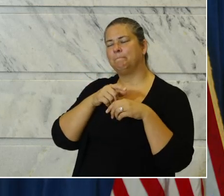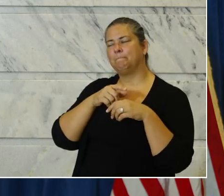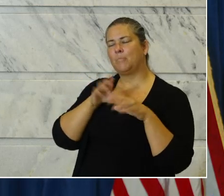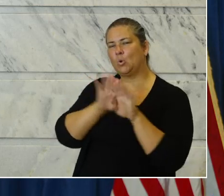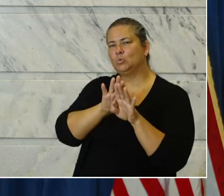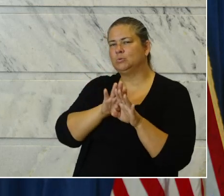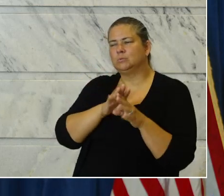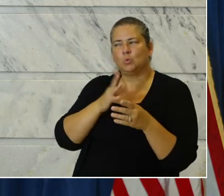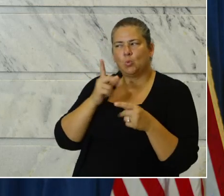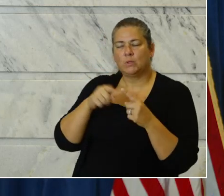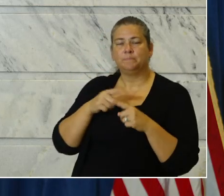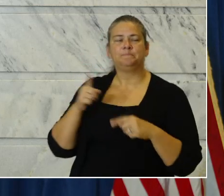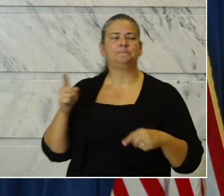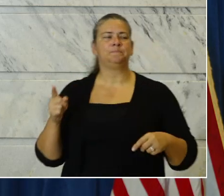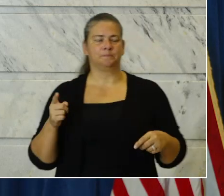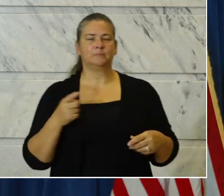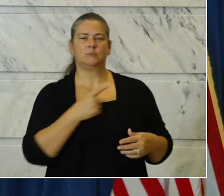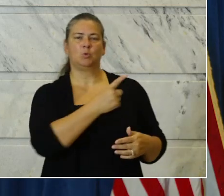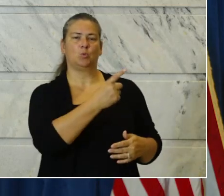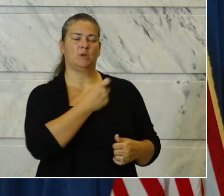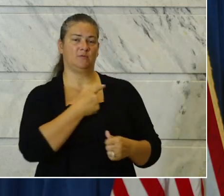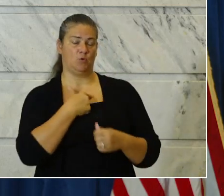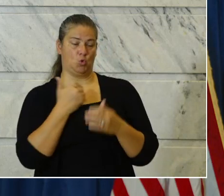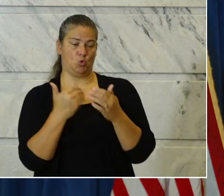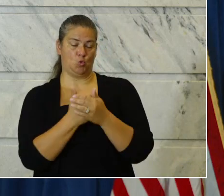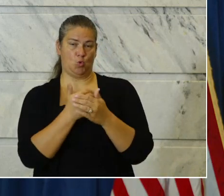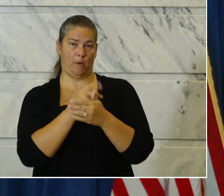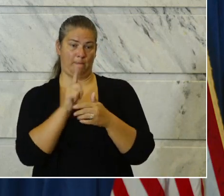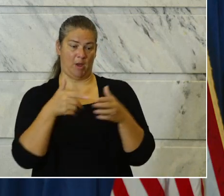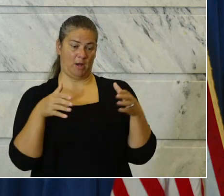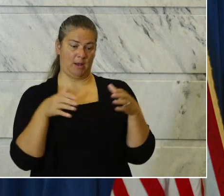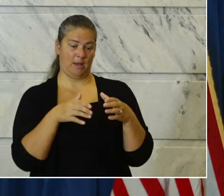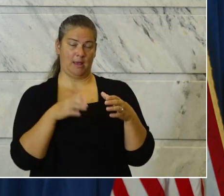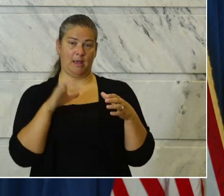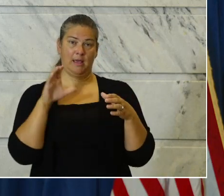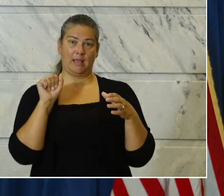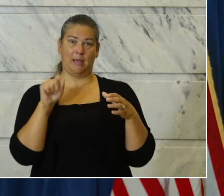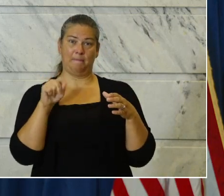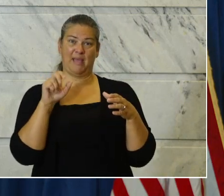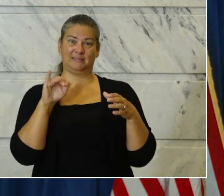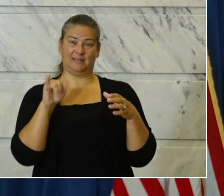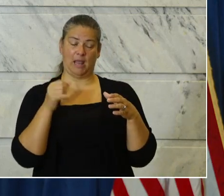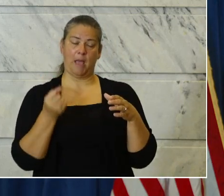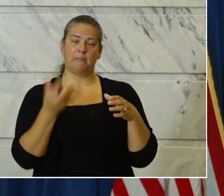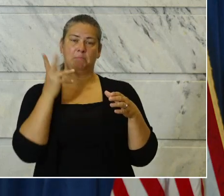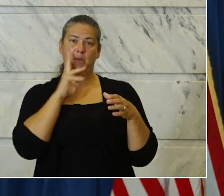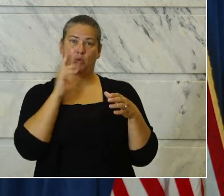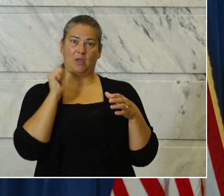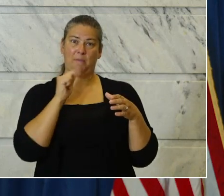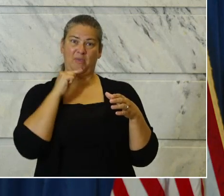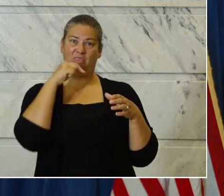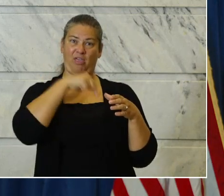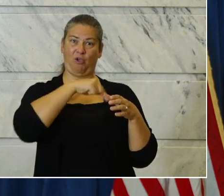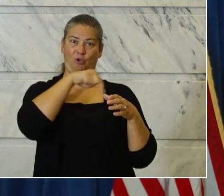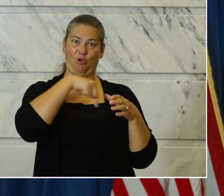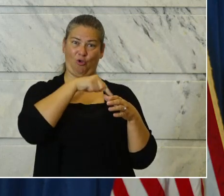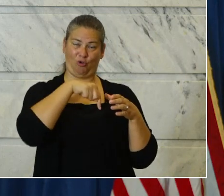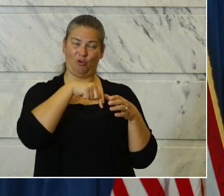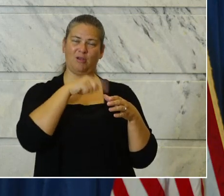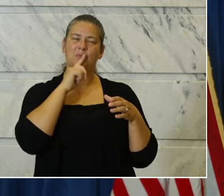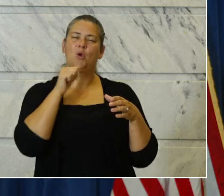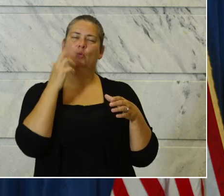we have any new thoughts on capacity change. And then curfew, and I'll take them one-on-one with restaurants and